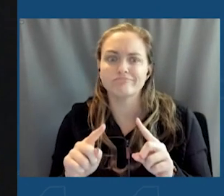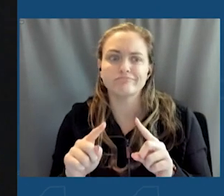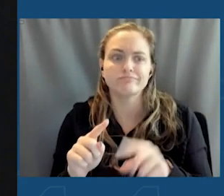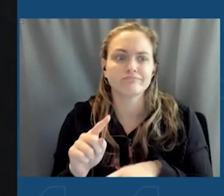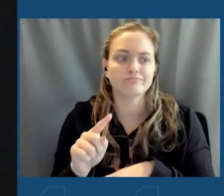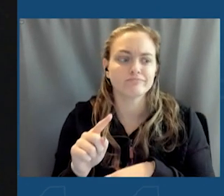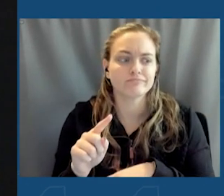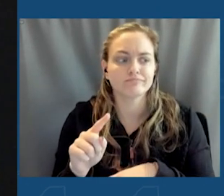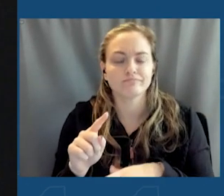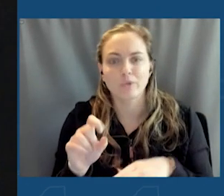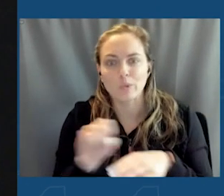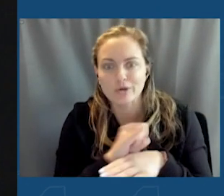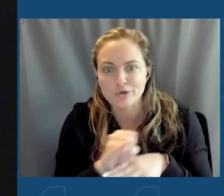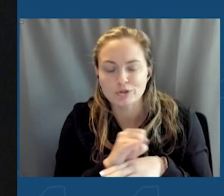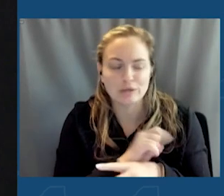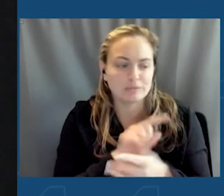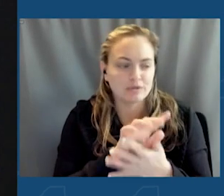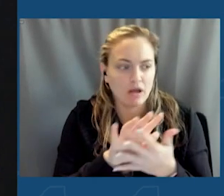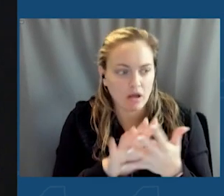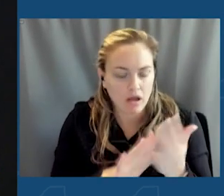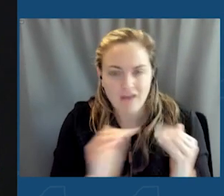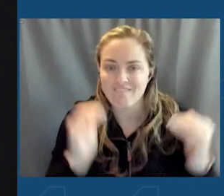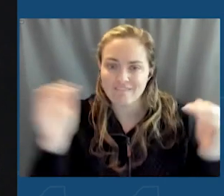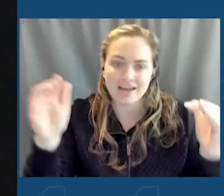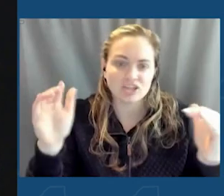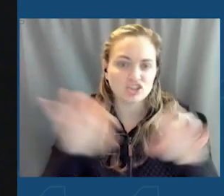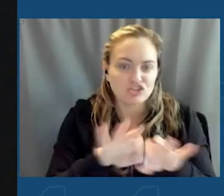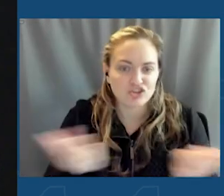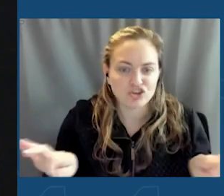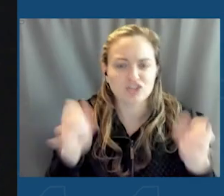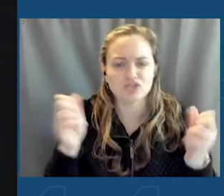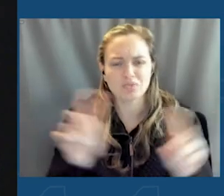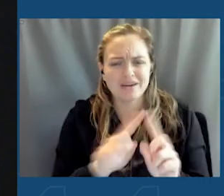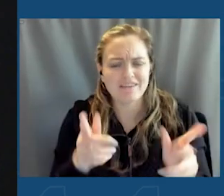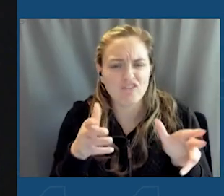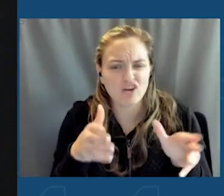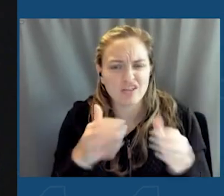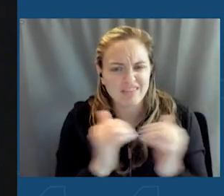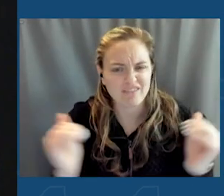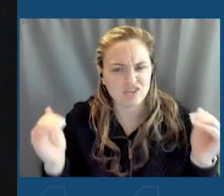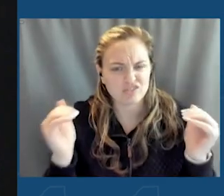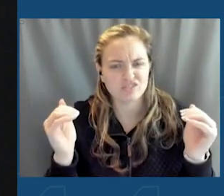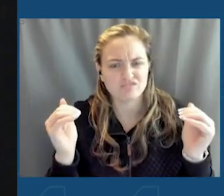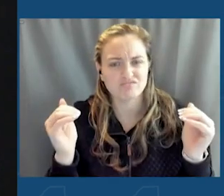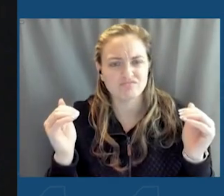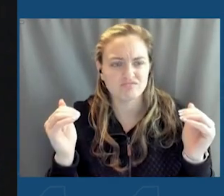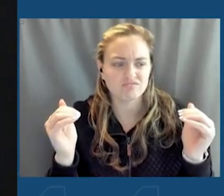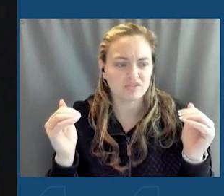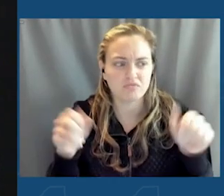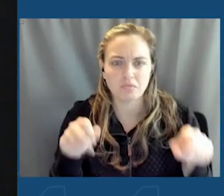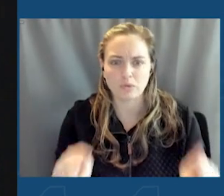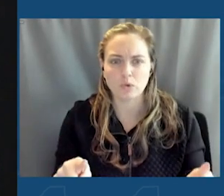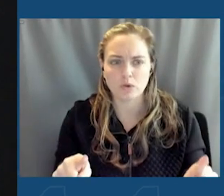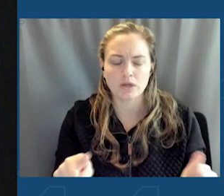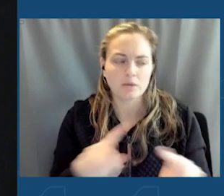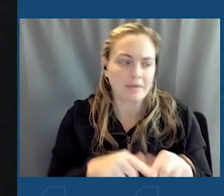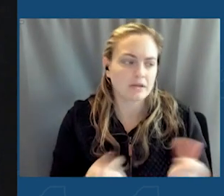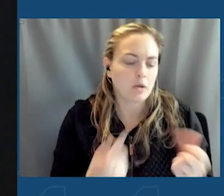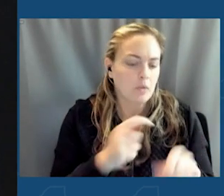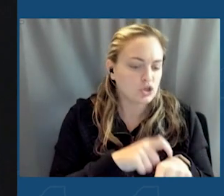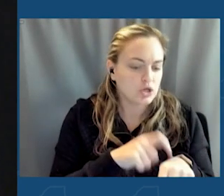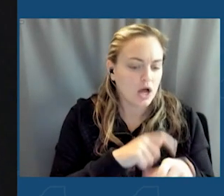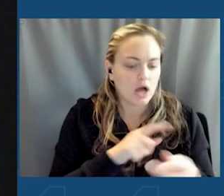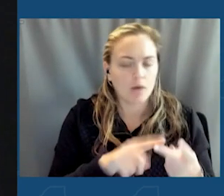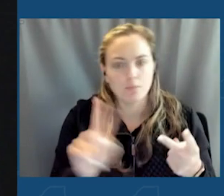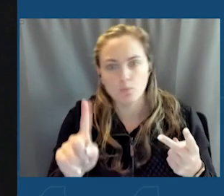advanced degrees. There's no stopping us. I mean, there are so many levels of opportunity depending on how much time you want to invest, where you want to end up, where you want to